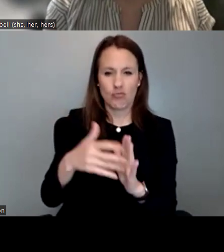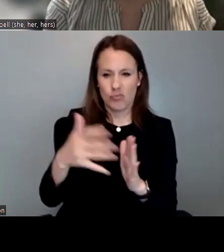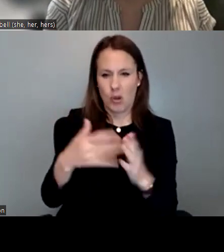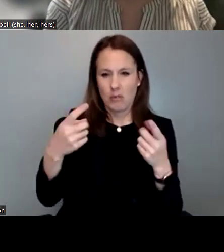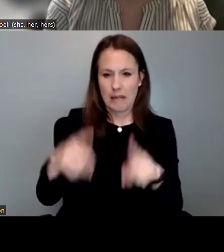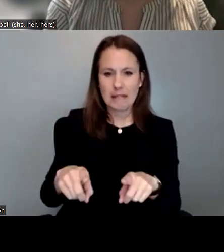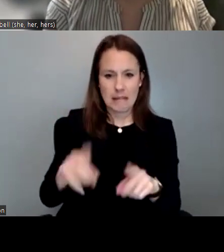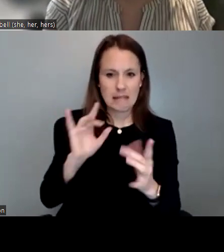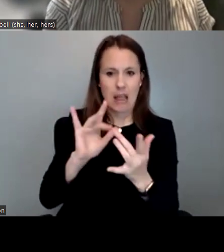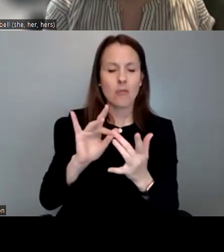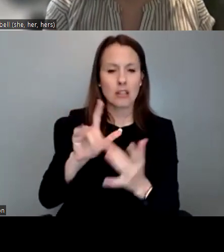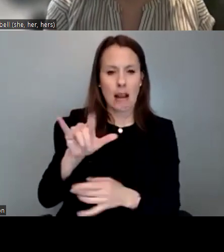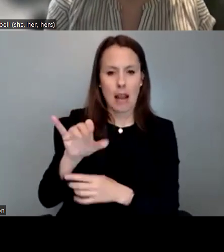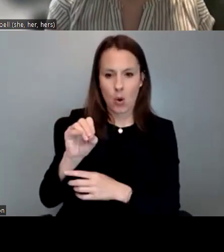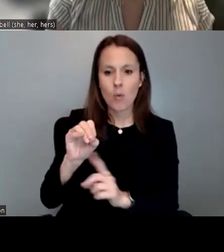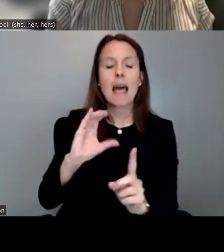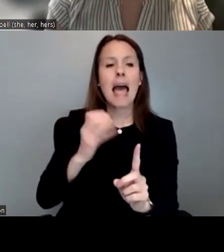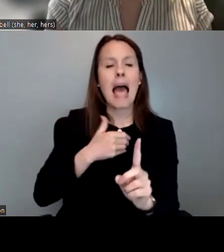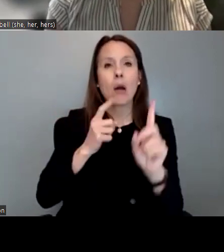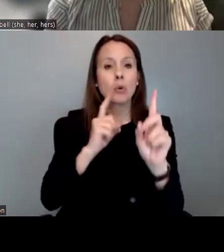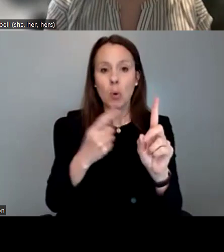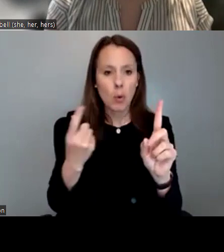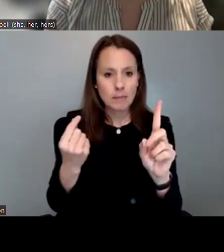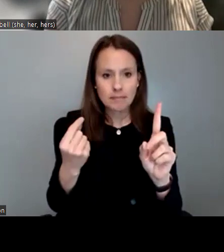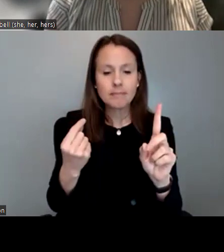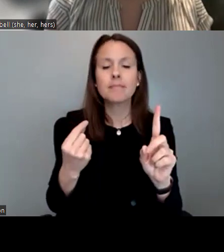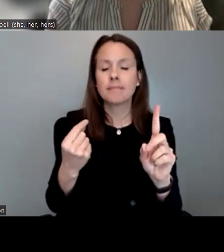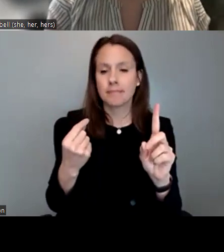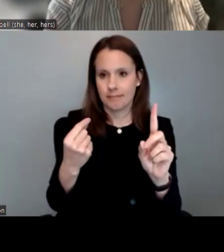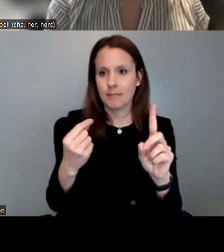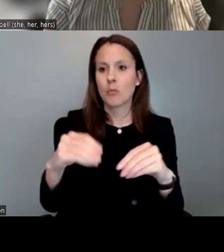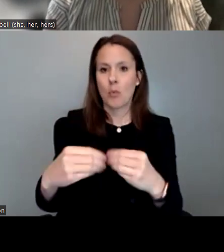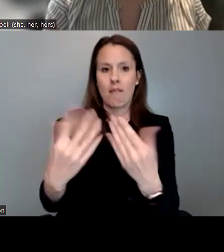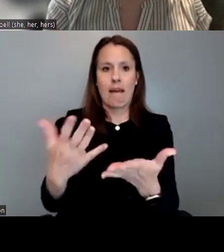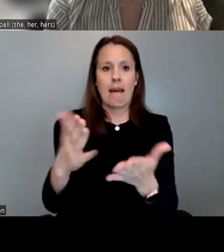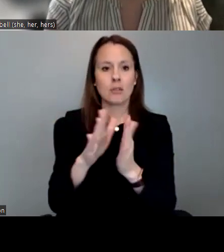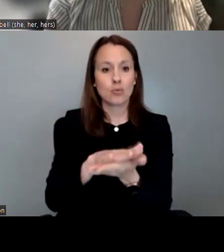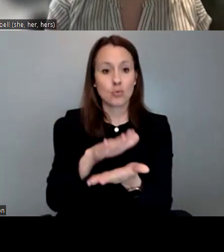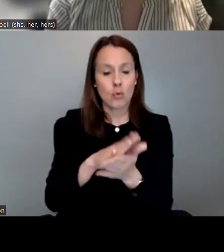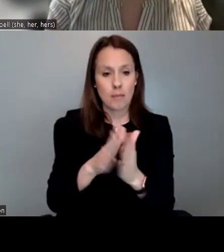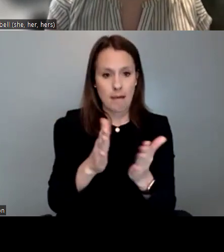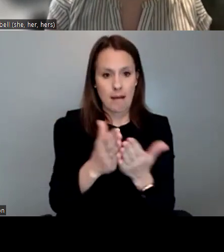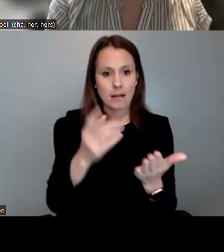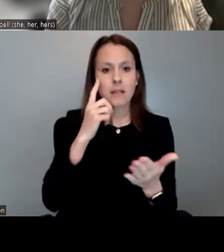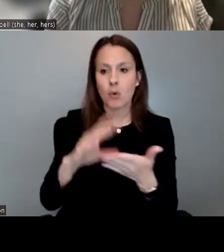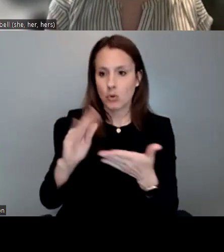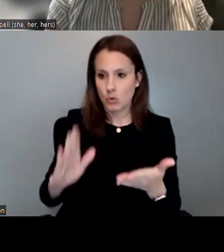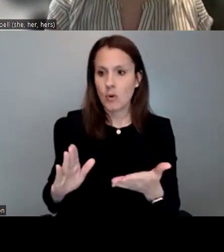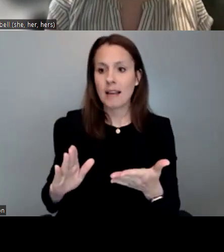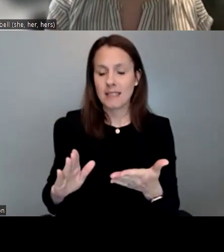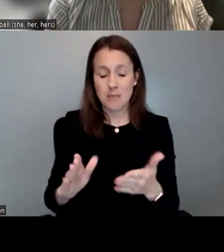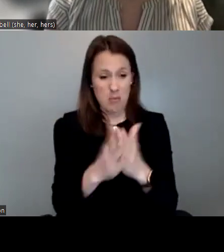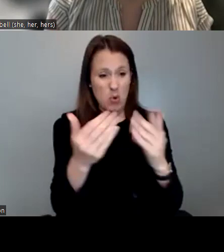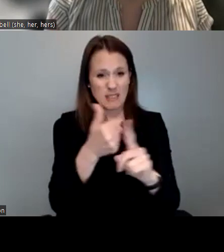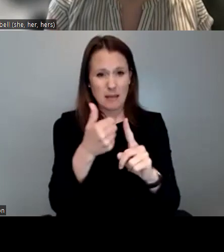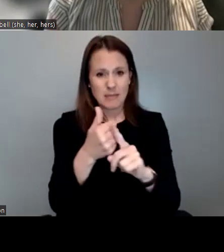primary goal is to provide textbooks to students that are in an accessible format. So under